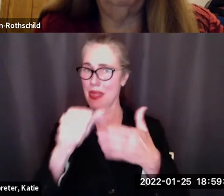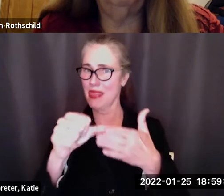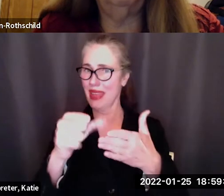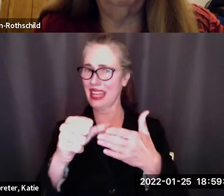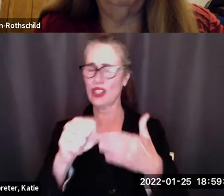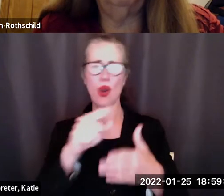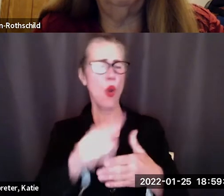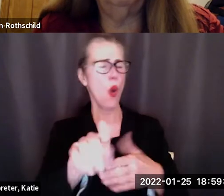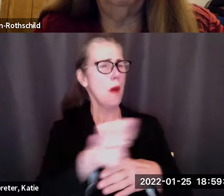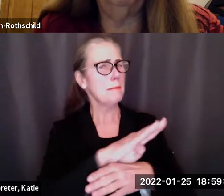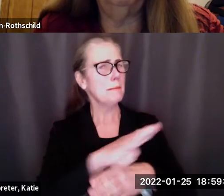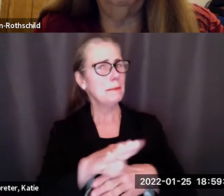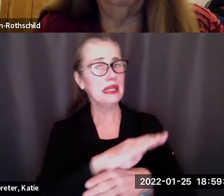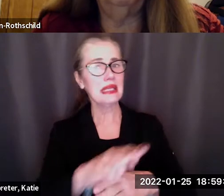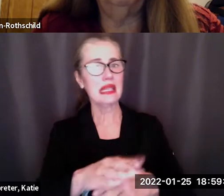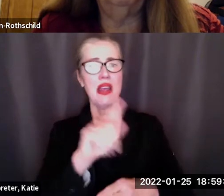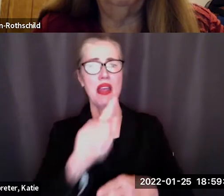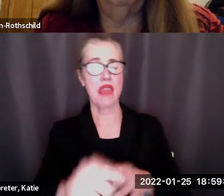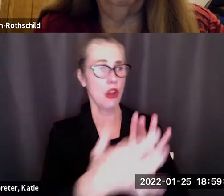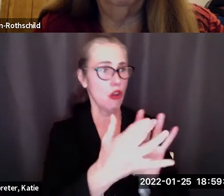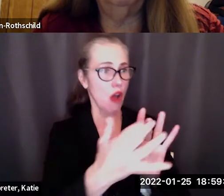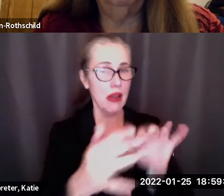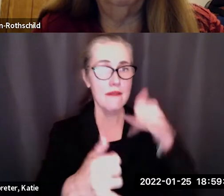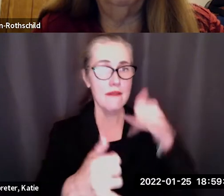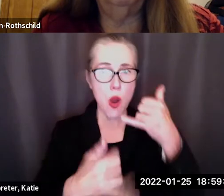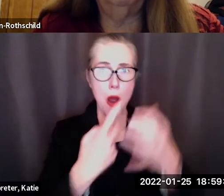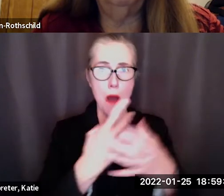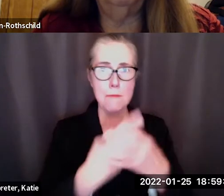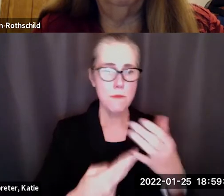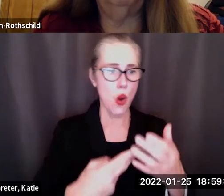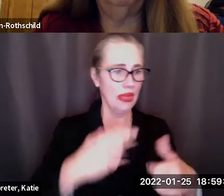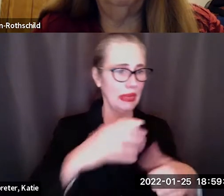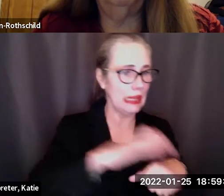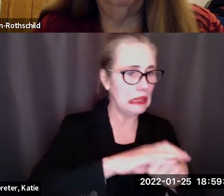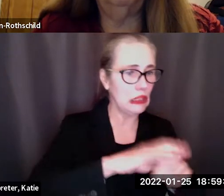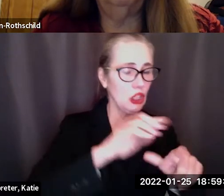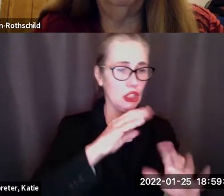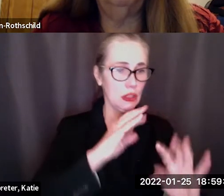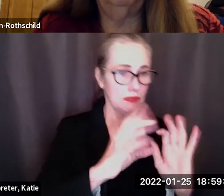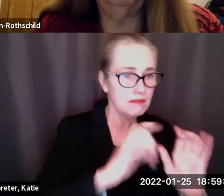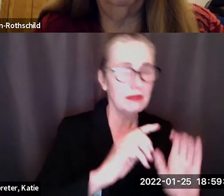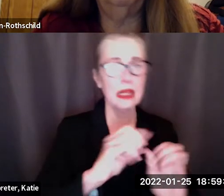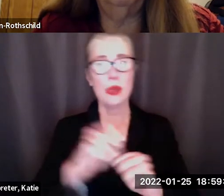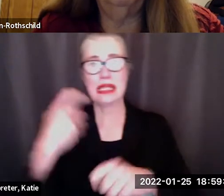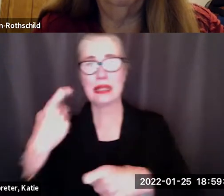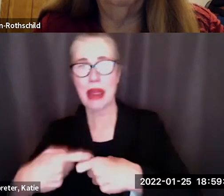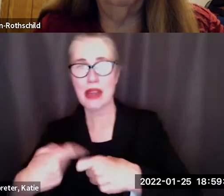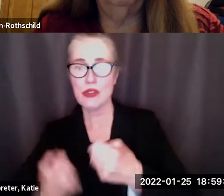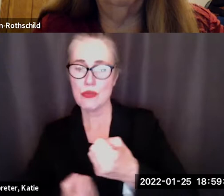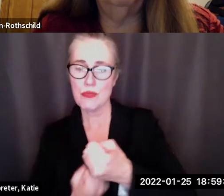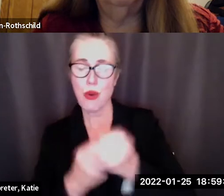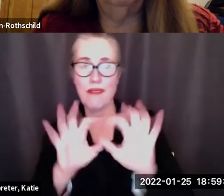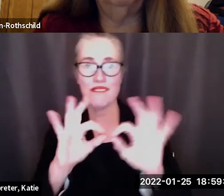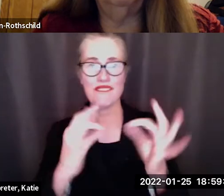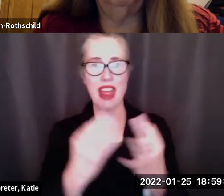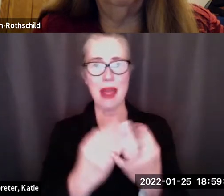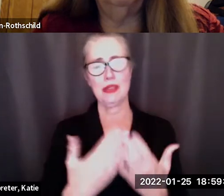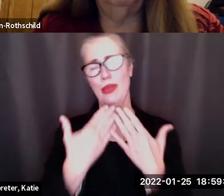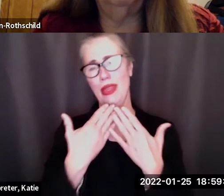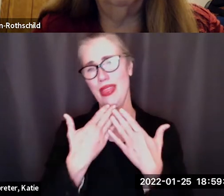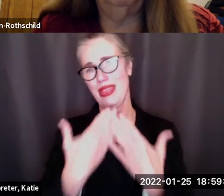busy with phone calls in english and spanish supporting our family so thank you thank you for that service and then one last